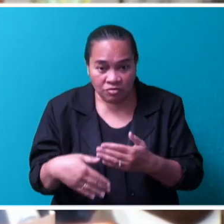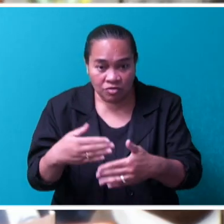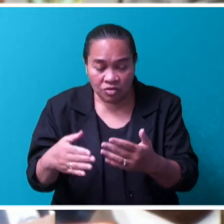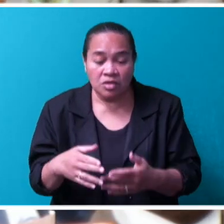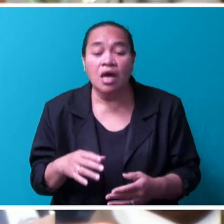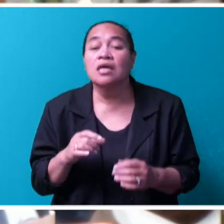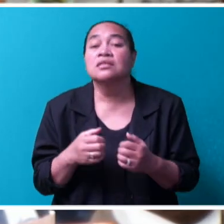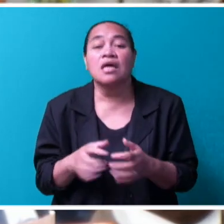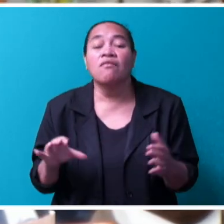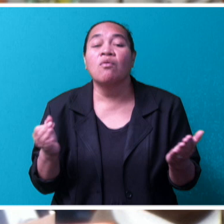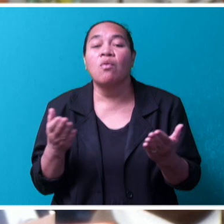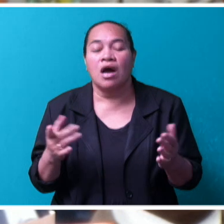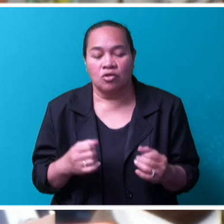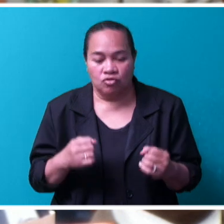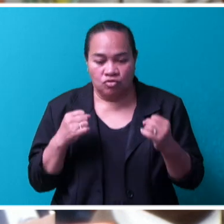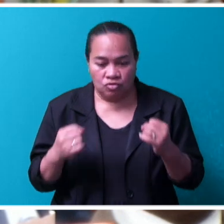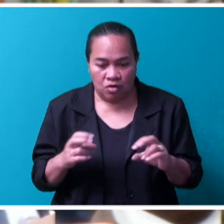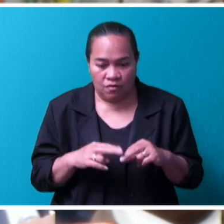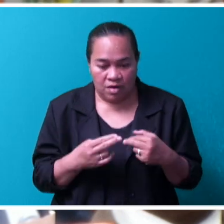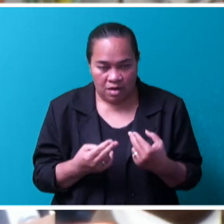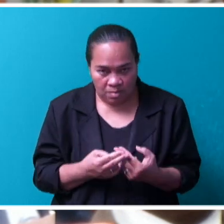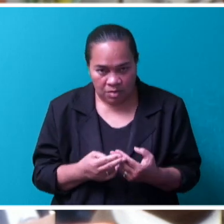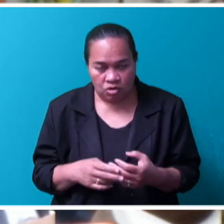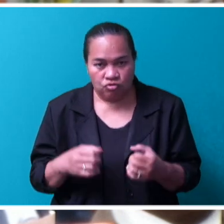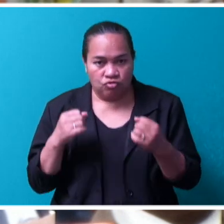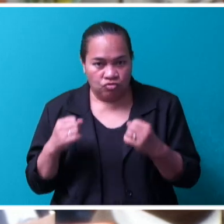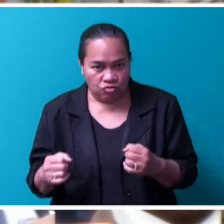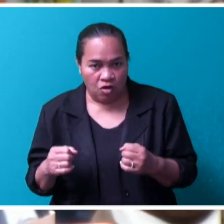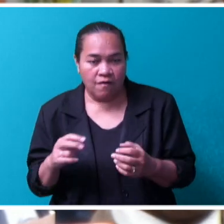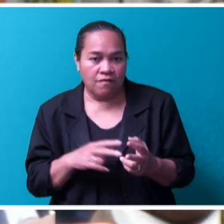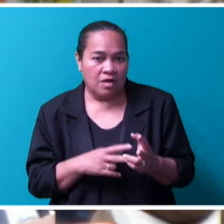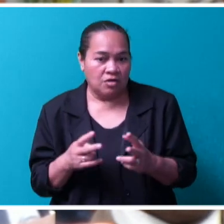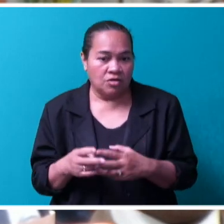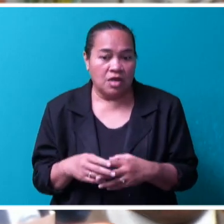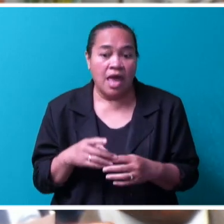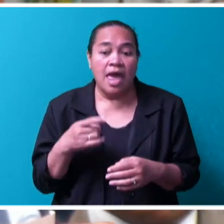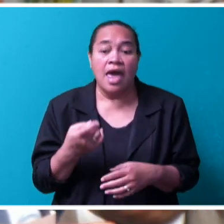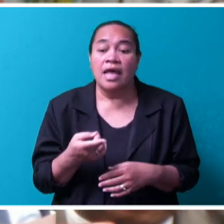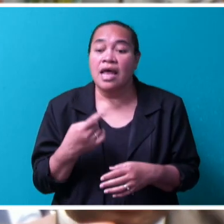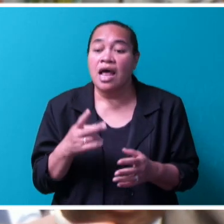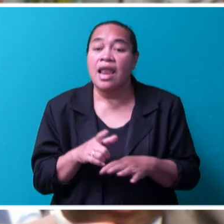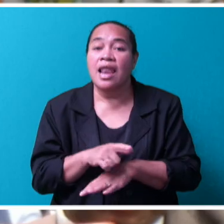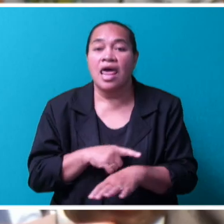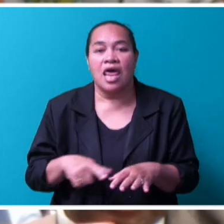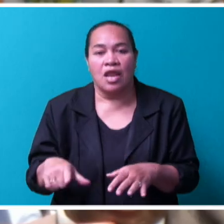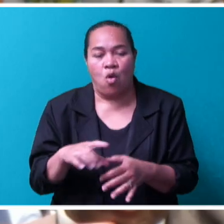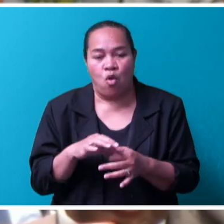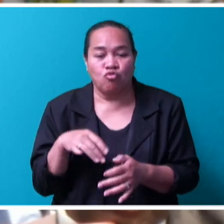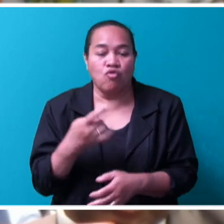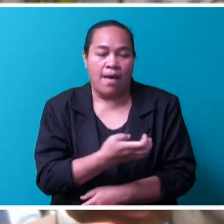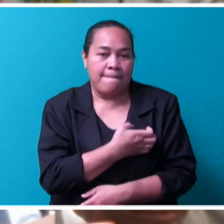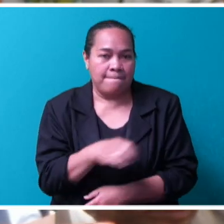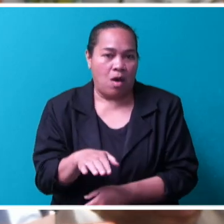families, strong villages, and empowered resource owners. Mr. Speaker, sir,